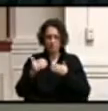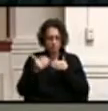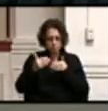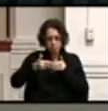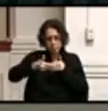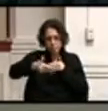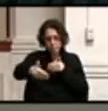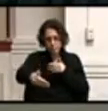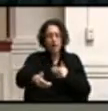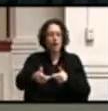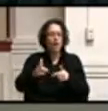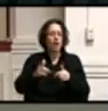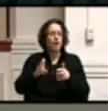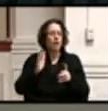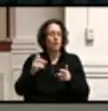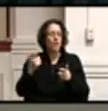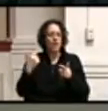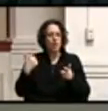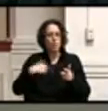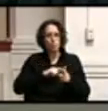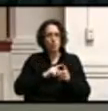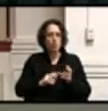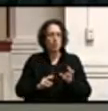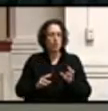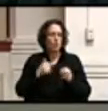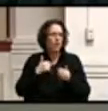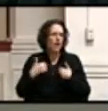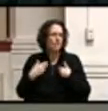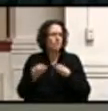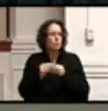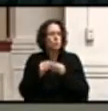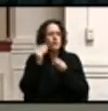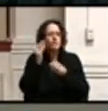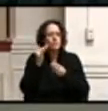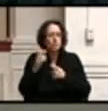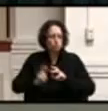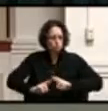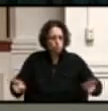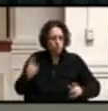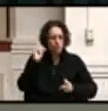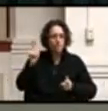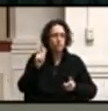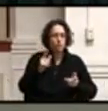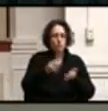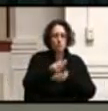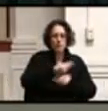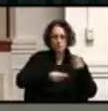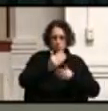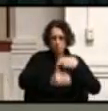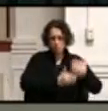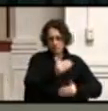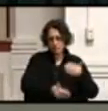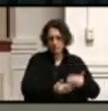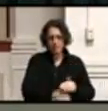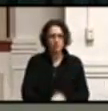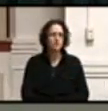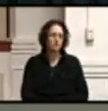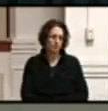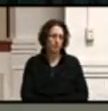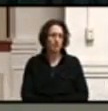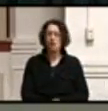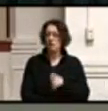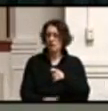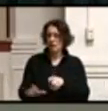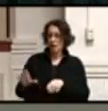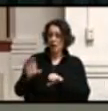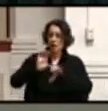know, balancing the budget on your backs is not the solution to our problem. I mean, that's what I learned. But I just think